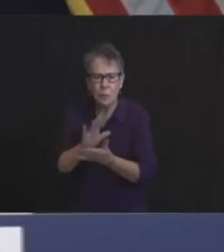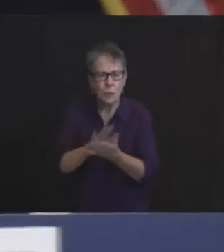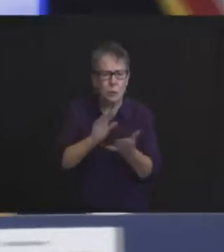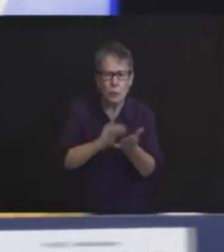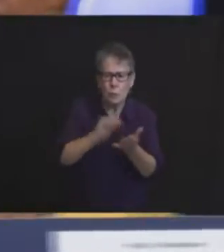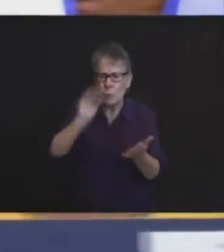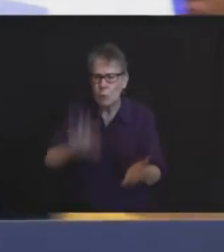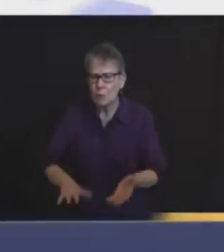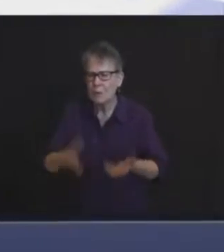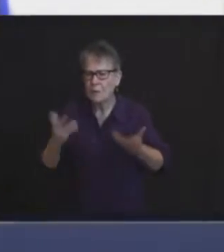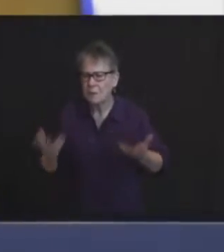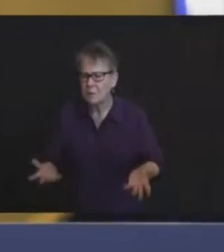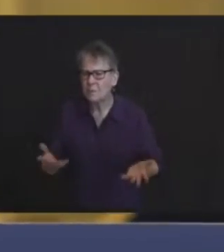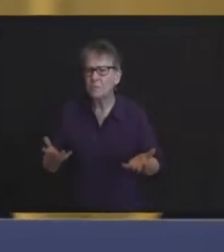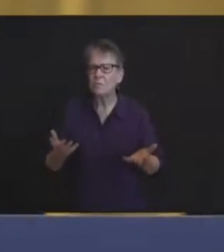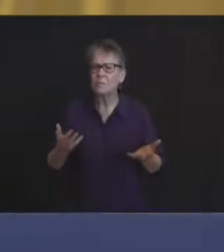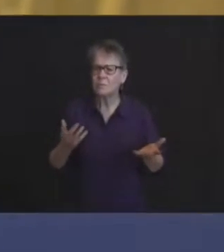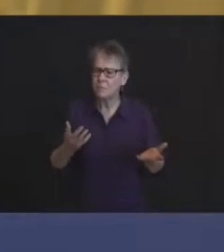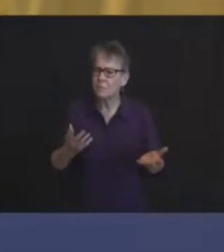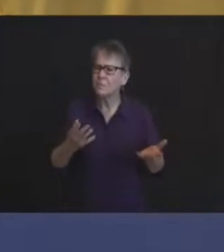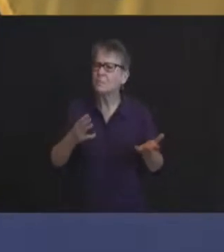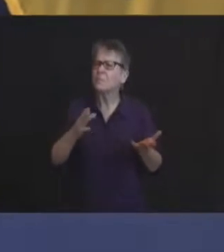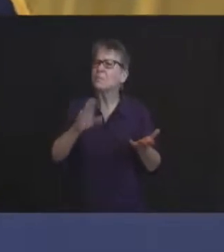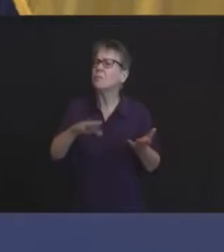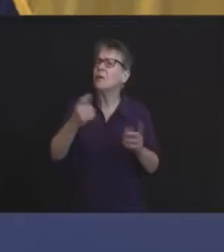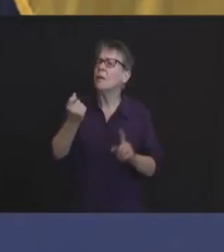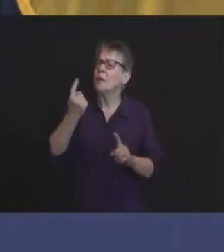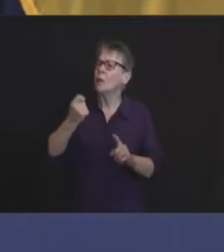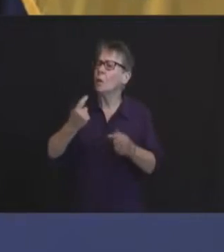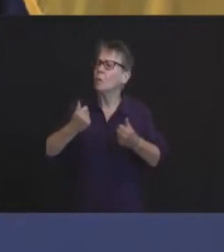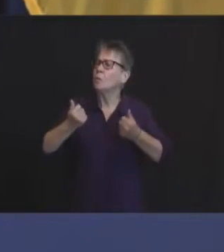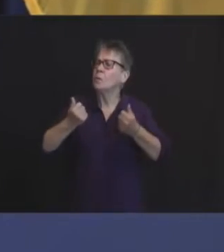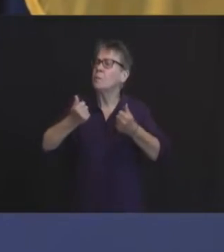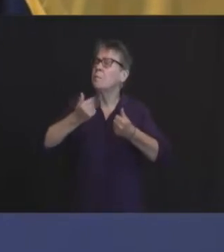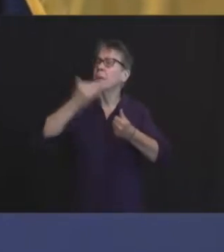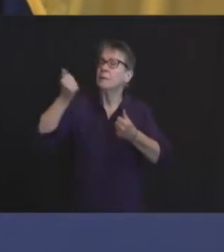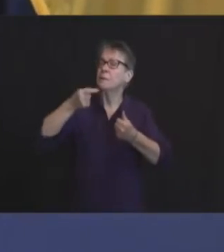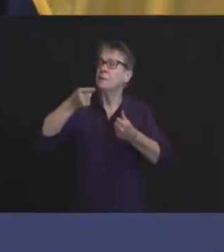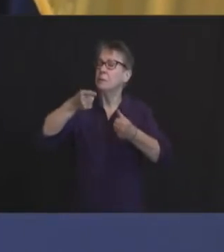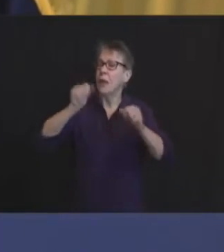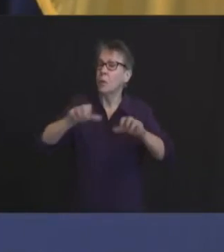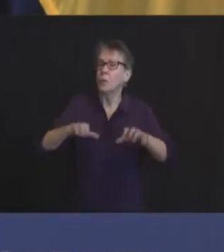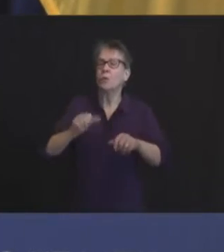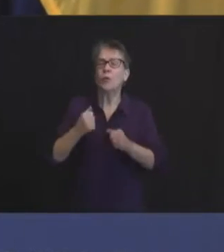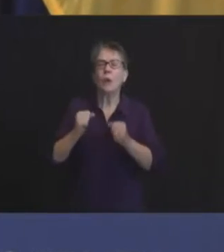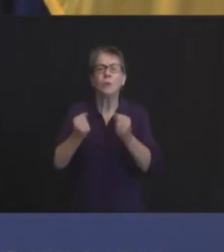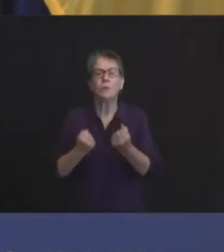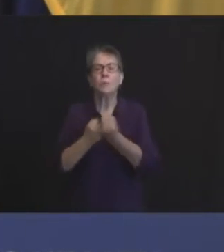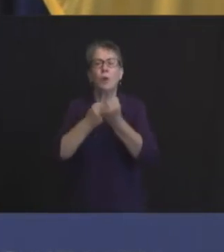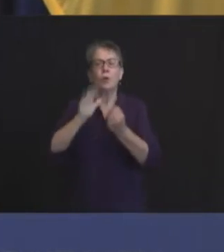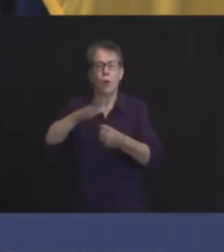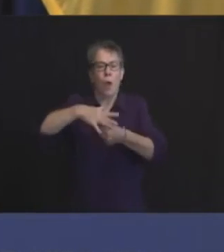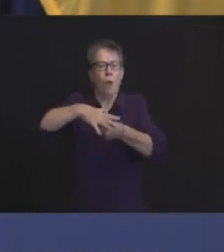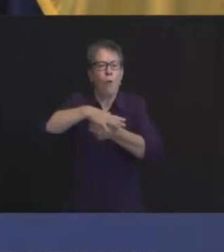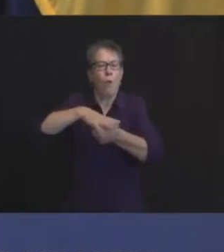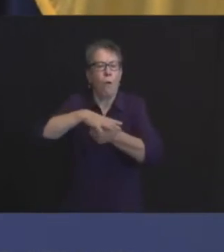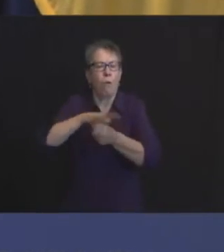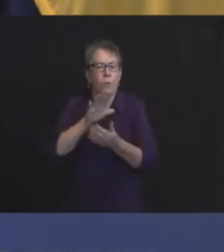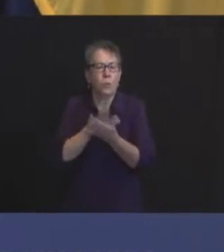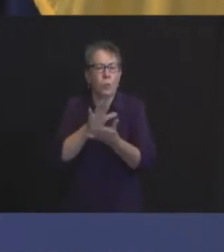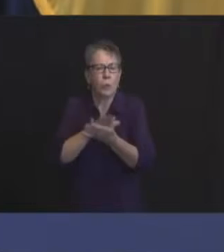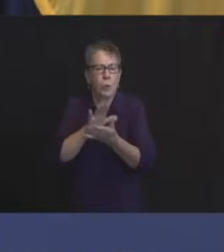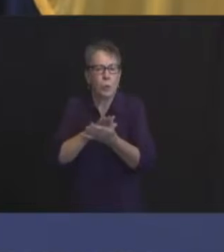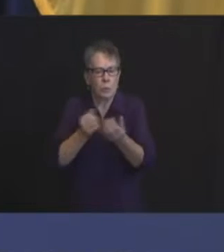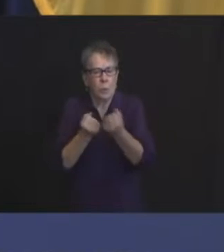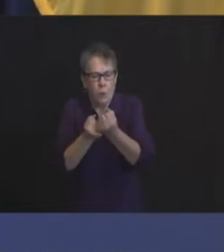want to misconstrue what I said earlier about the right to protest. Everyone deserves it. They do it peacefully. They have the right to protest, whether we agree or disagree. I would just say